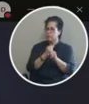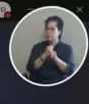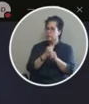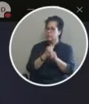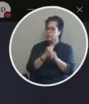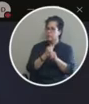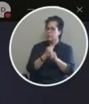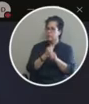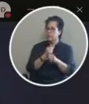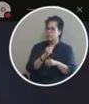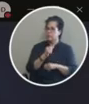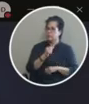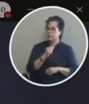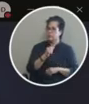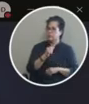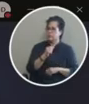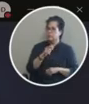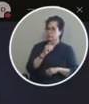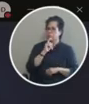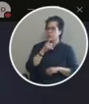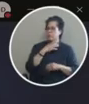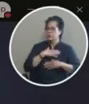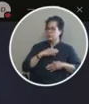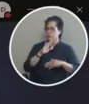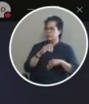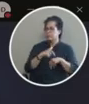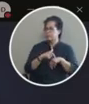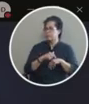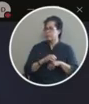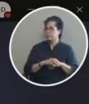great appreciate your time.